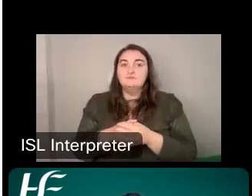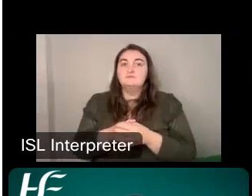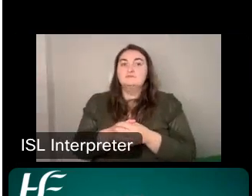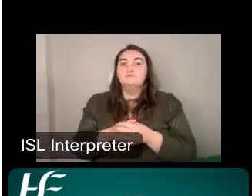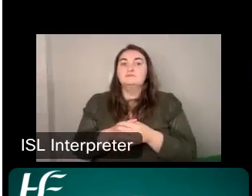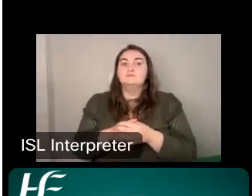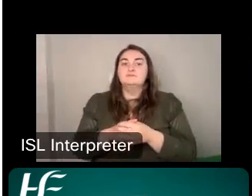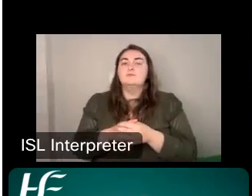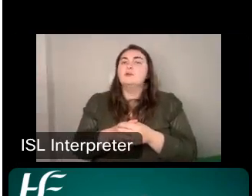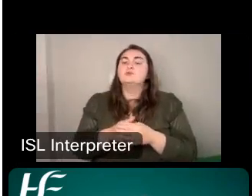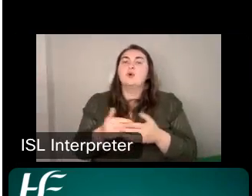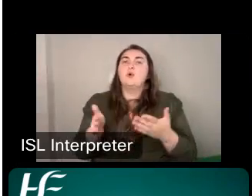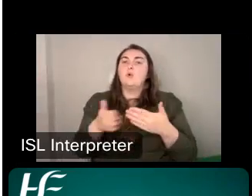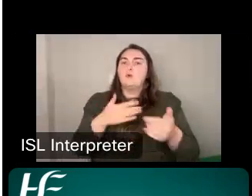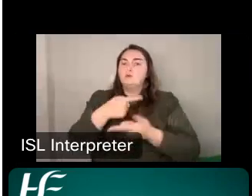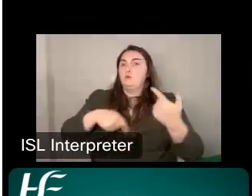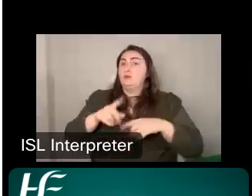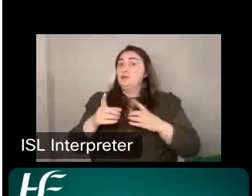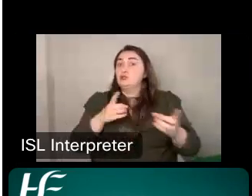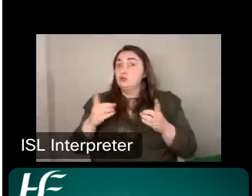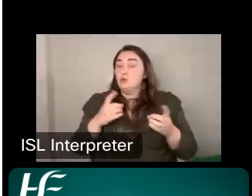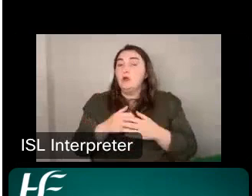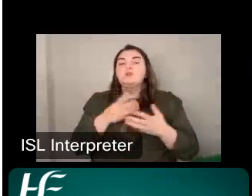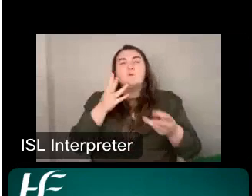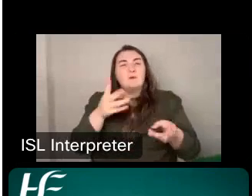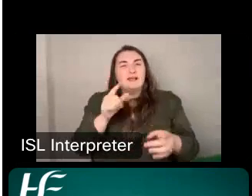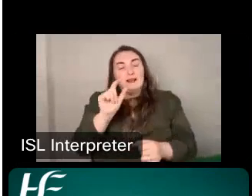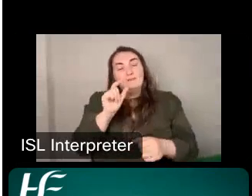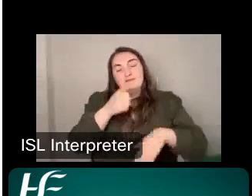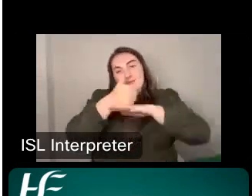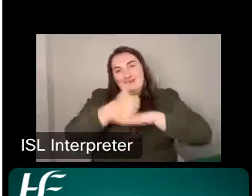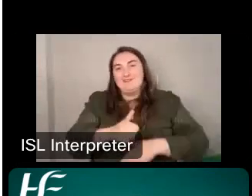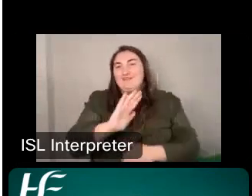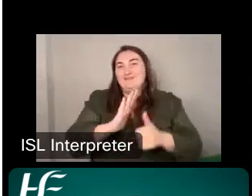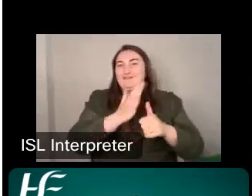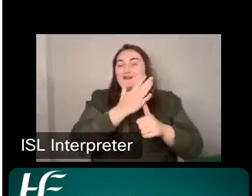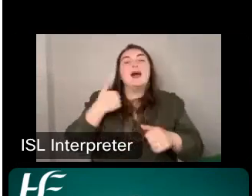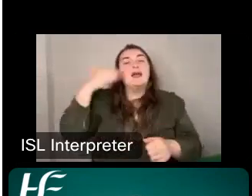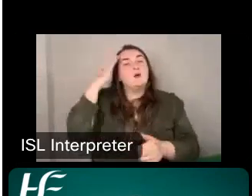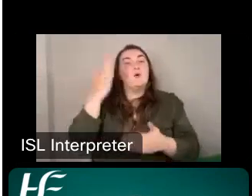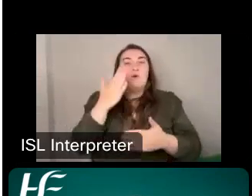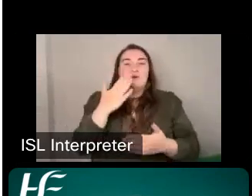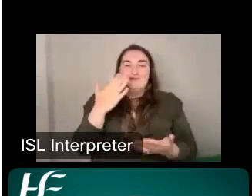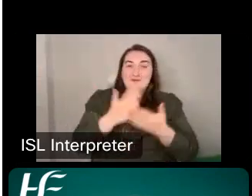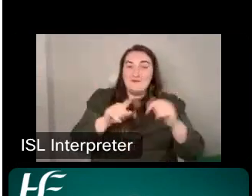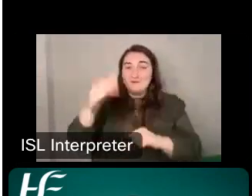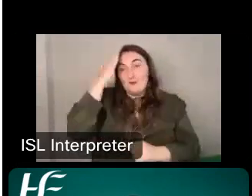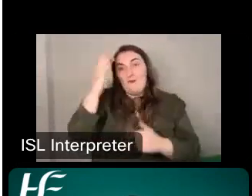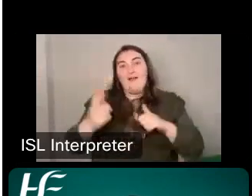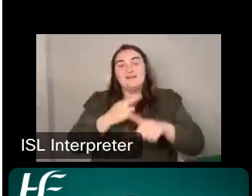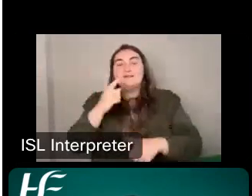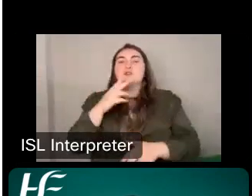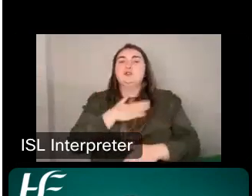what we do, again, I'm going to cover some of the basics. I know some of you know this already, but we'll just recap